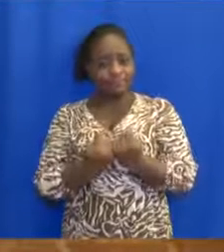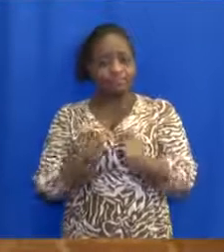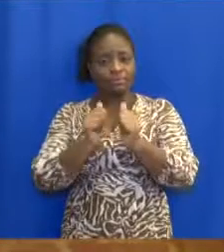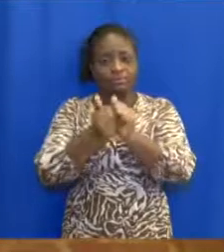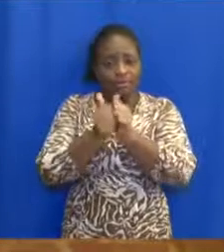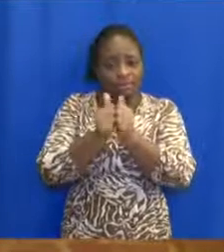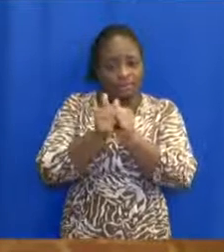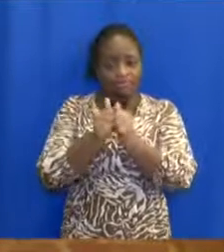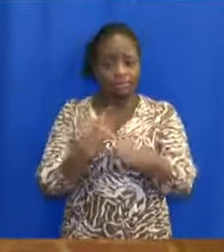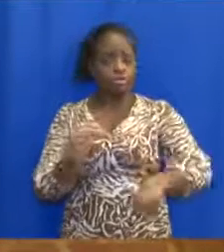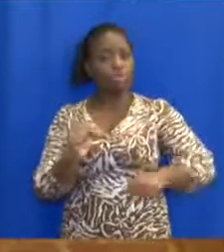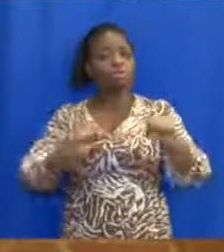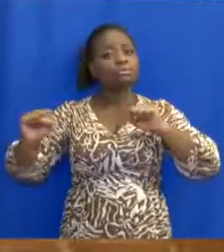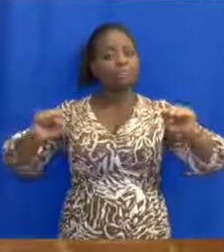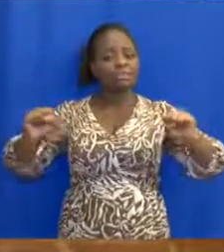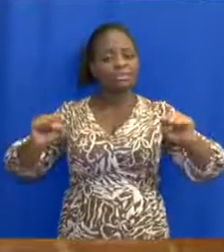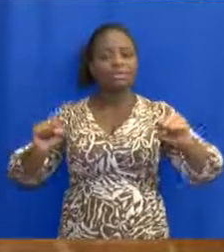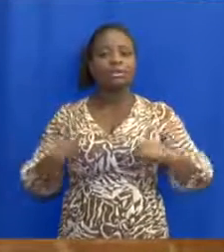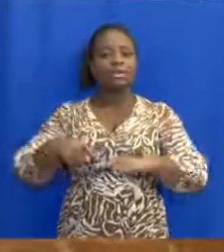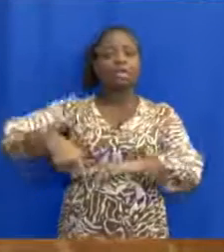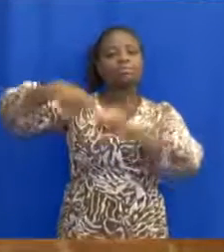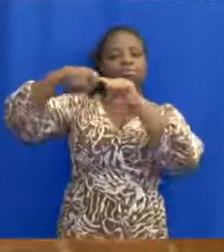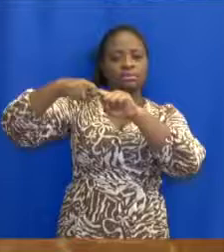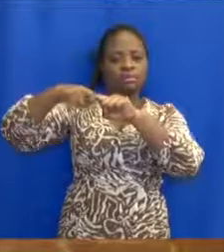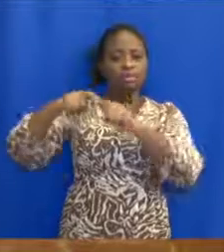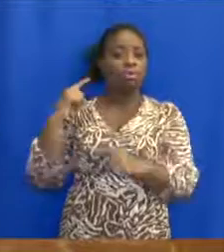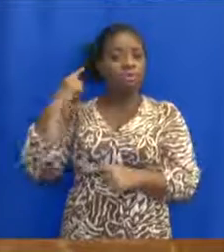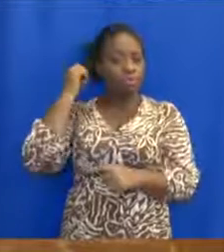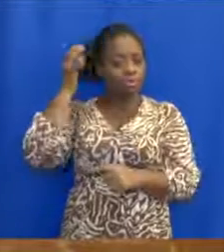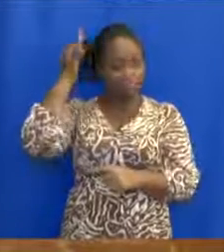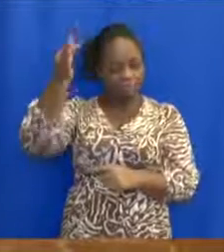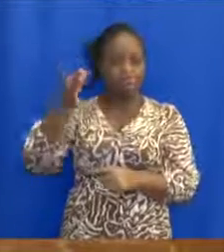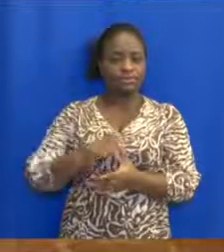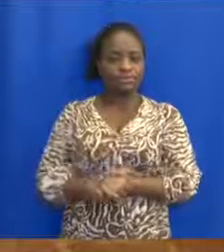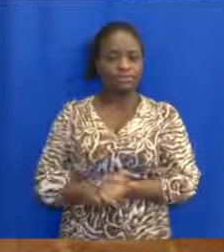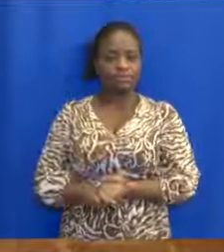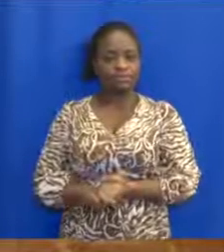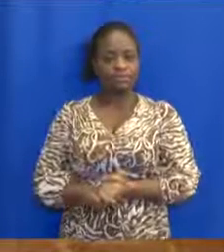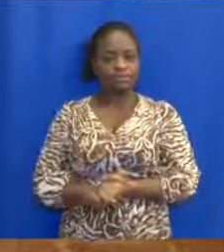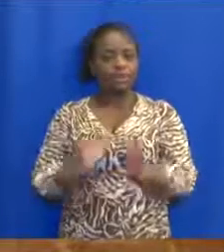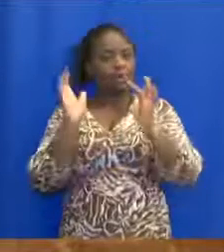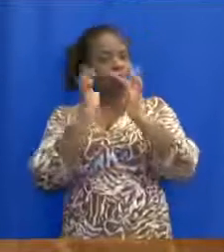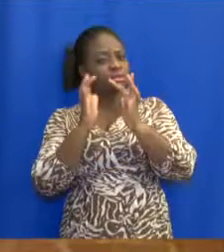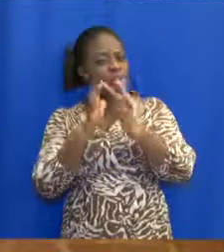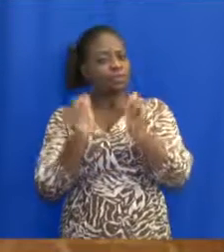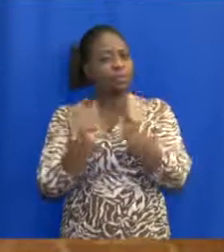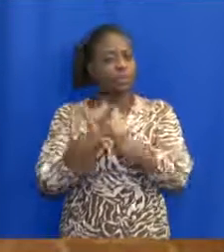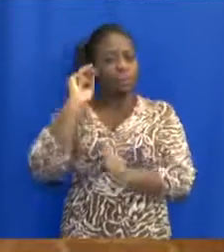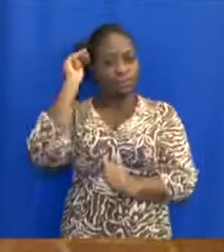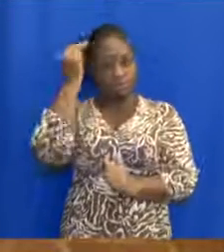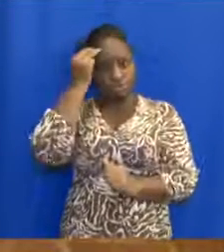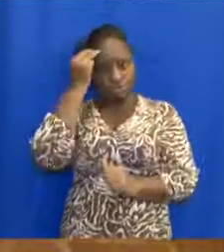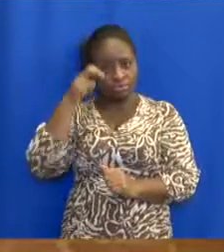competitive sporting events remain suspended till further notice. In consultation with the Ministers